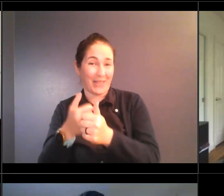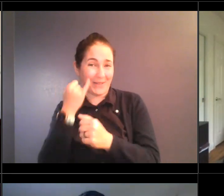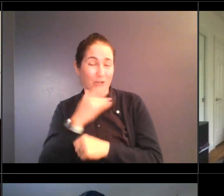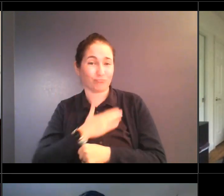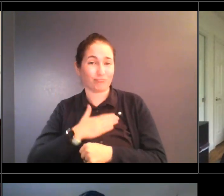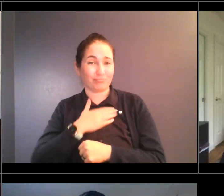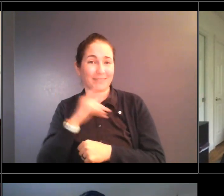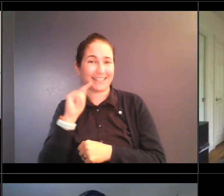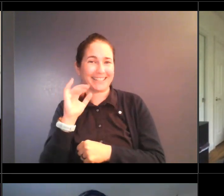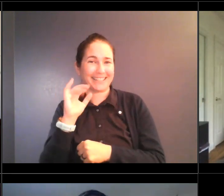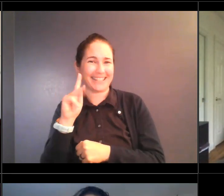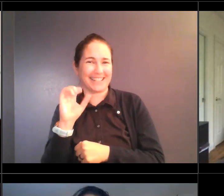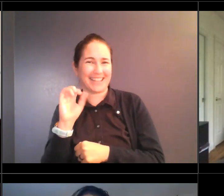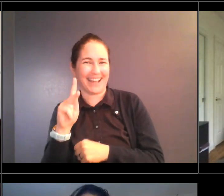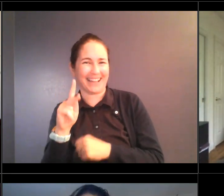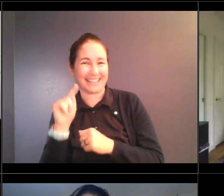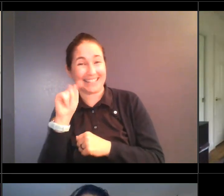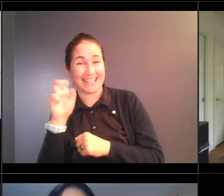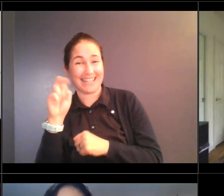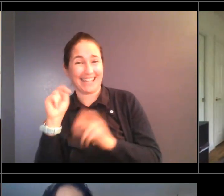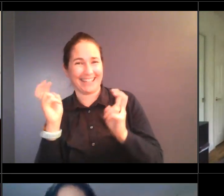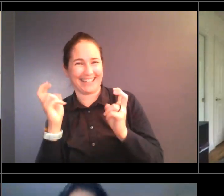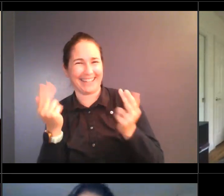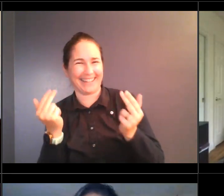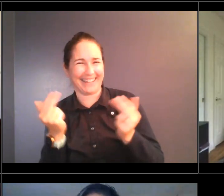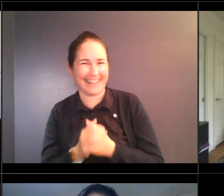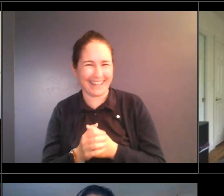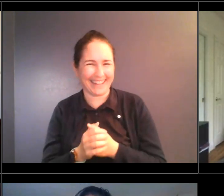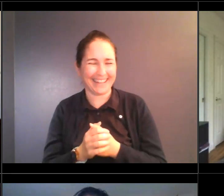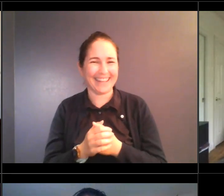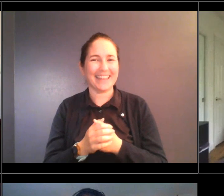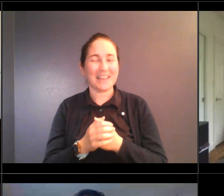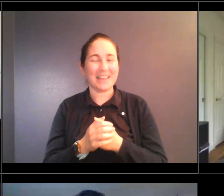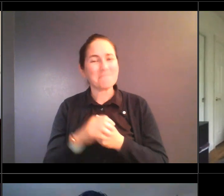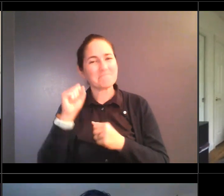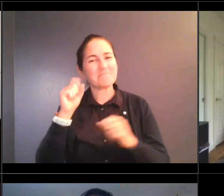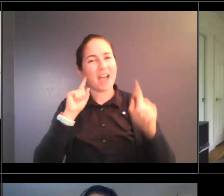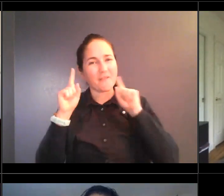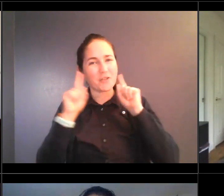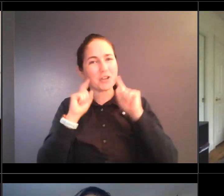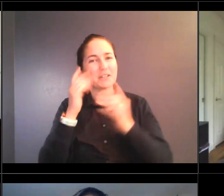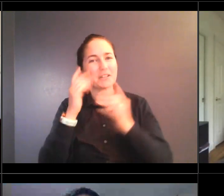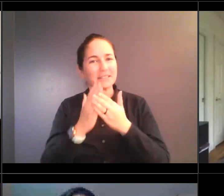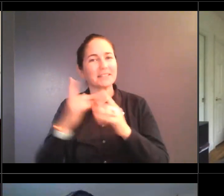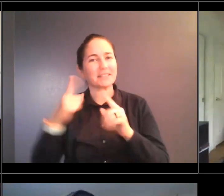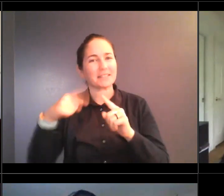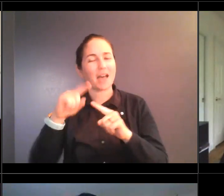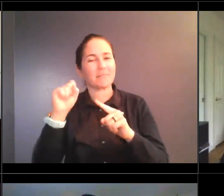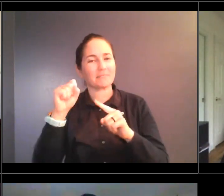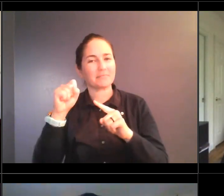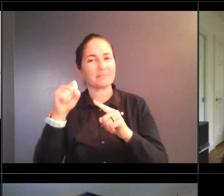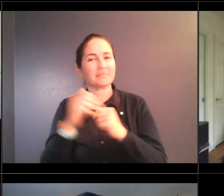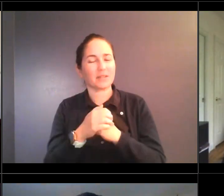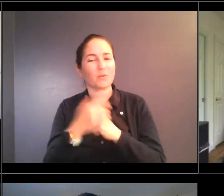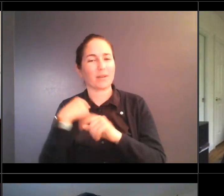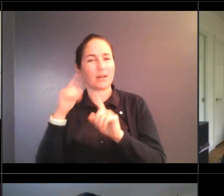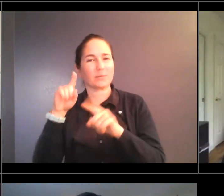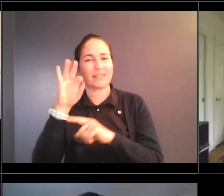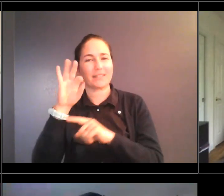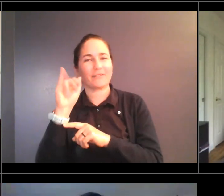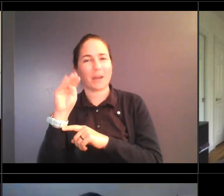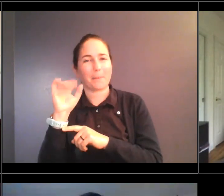teen. I think I have heard, so my colleague where I was at before in the Claremont College's Carmen